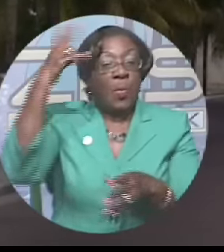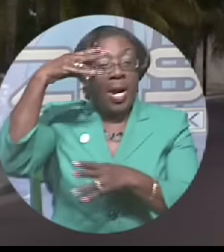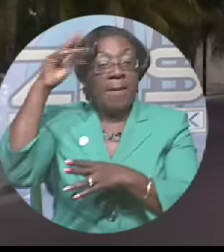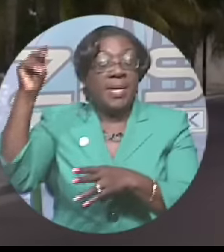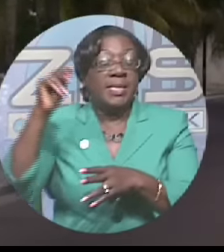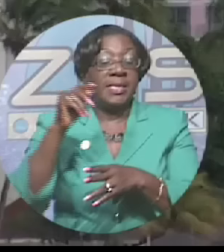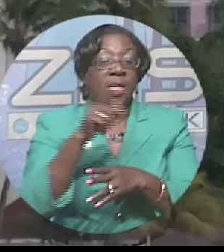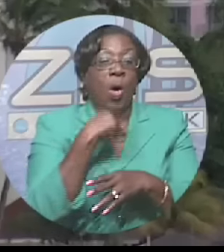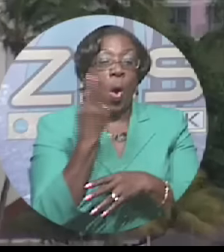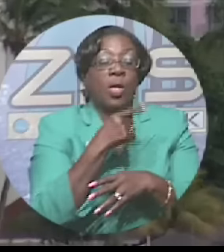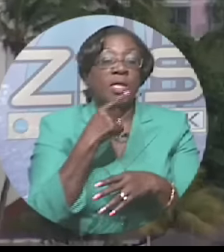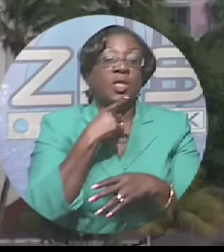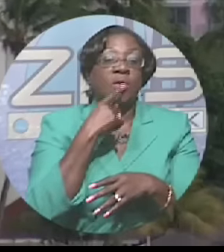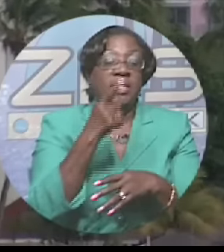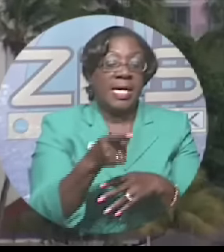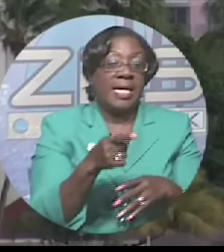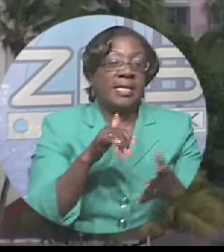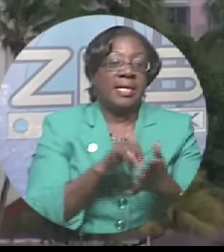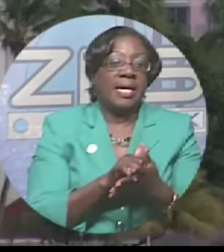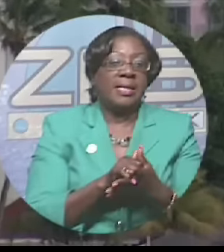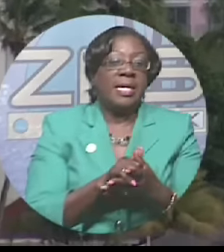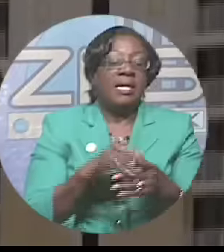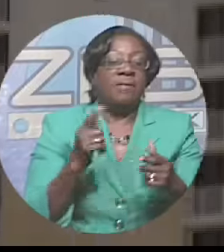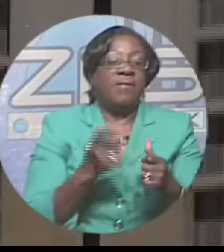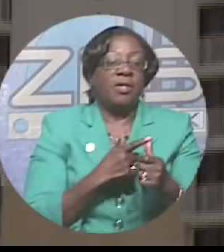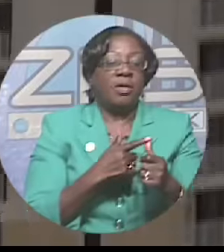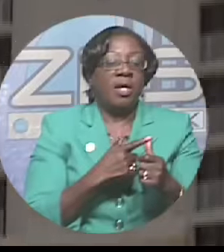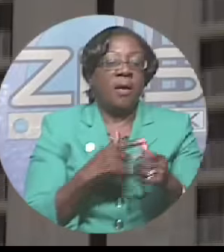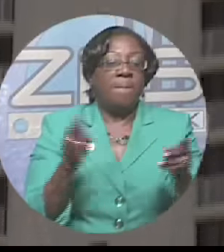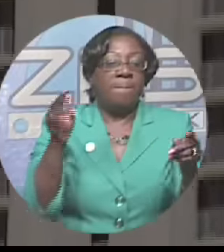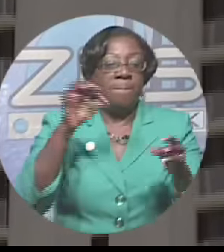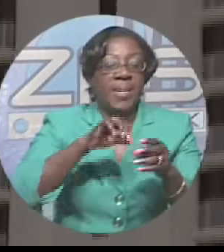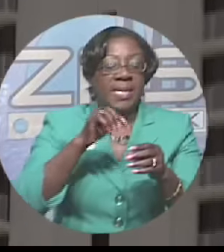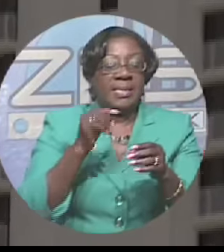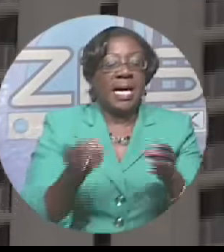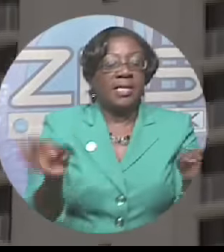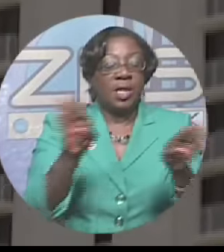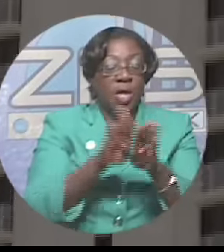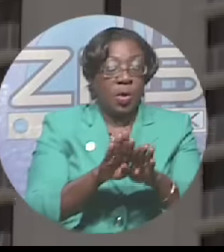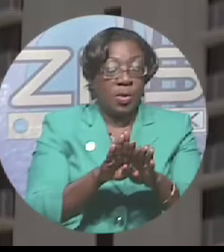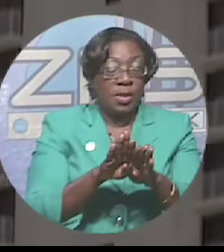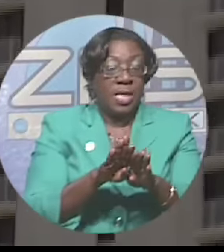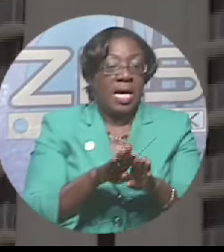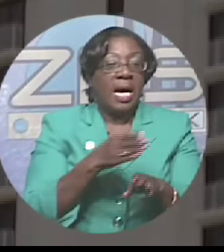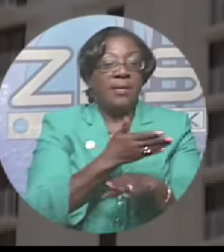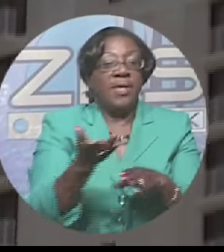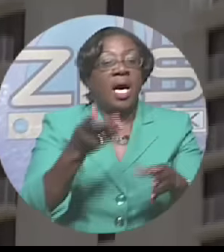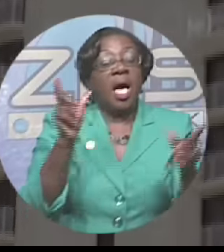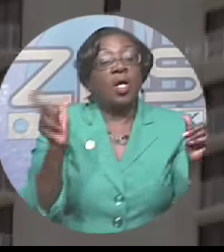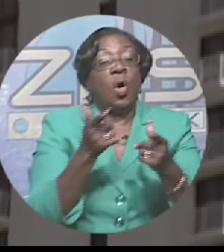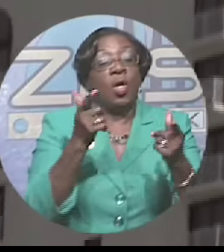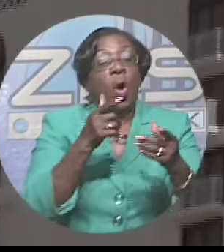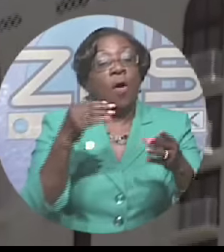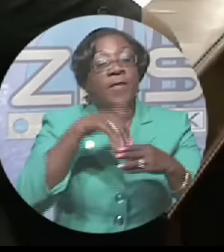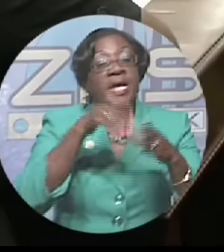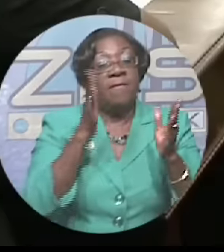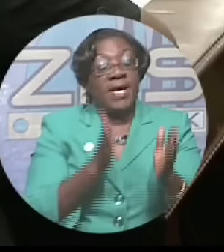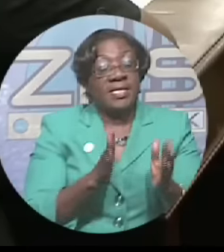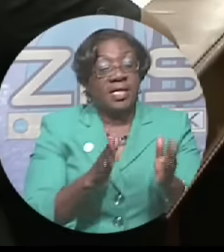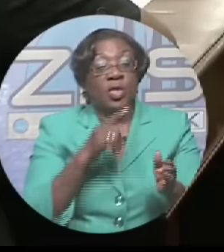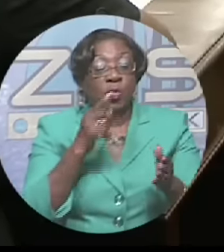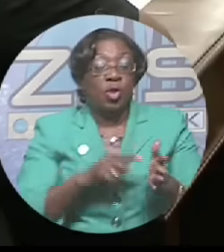Honorable Perry Christie also revealing that the first round of bids has closed and a number of reputable investors have shown interest. These investors